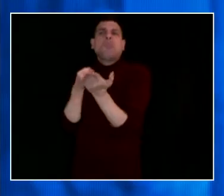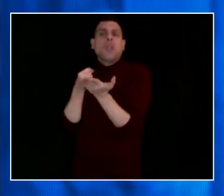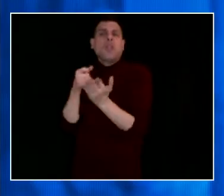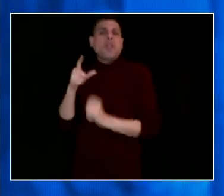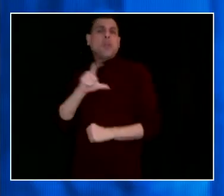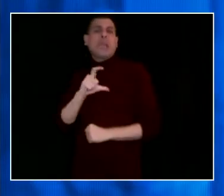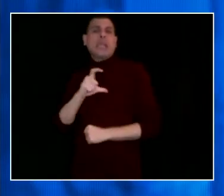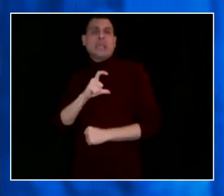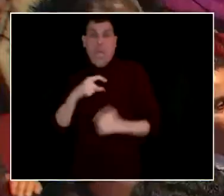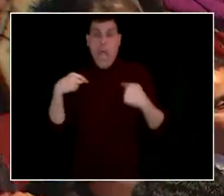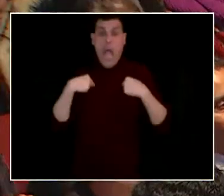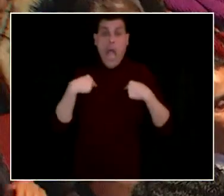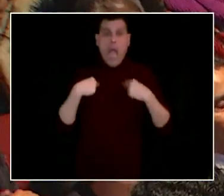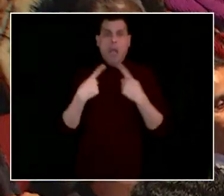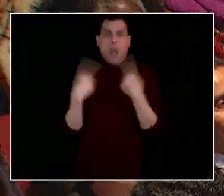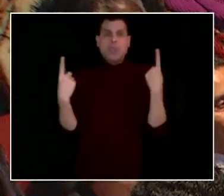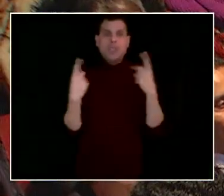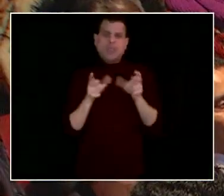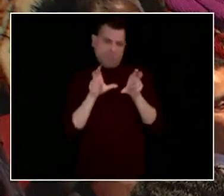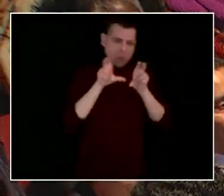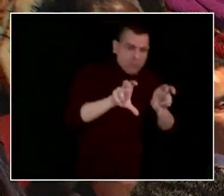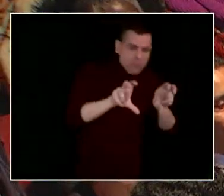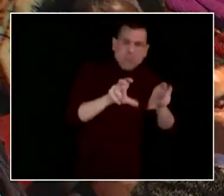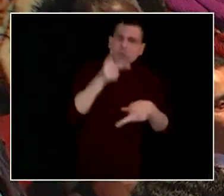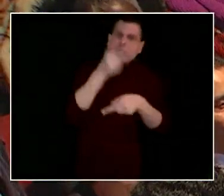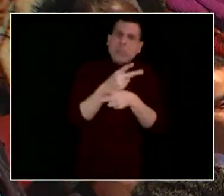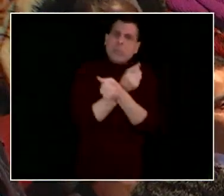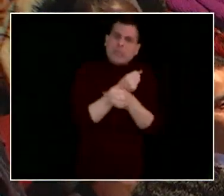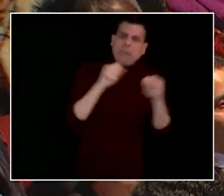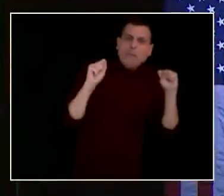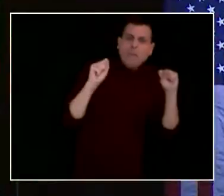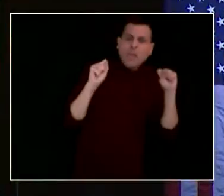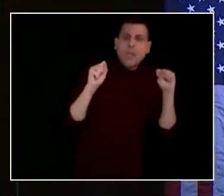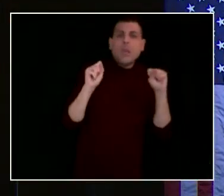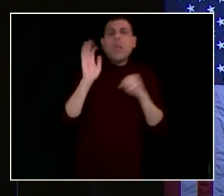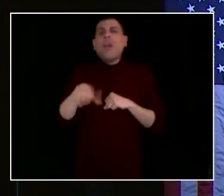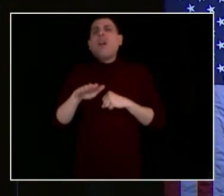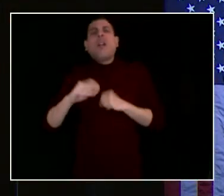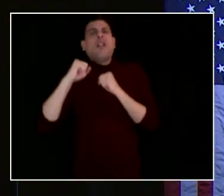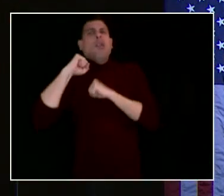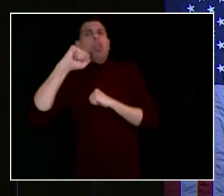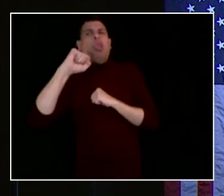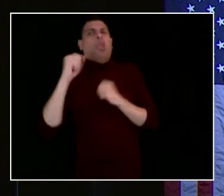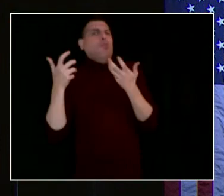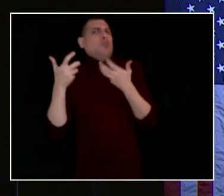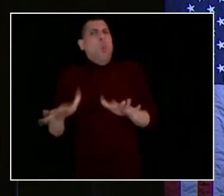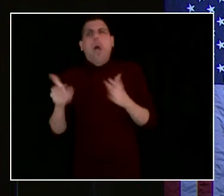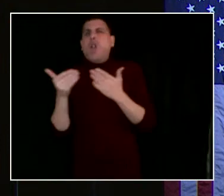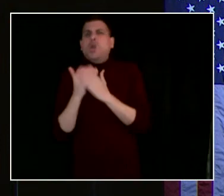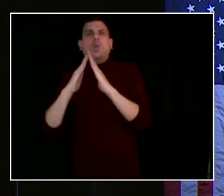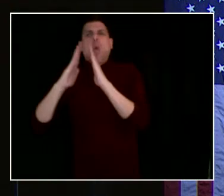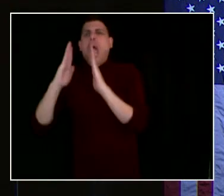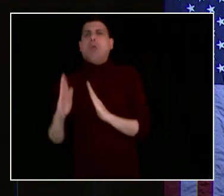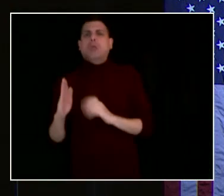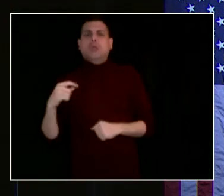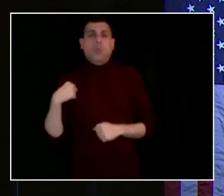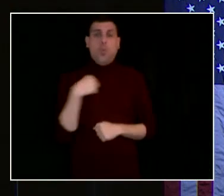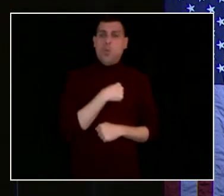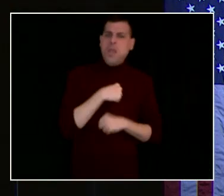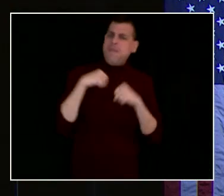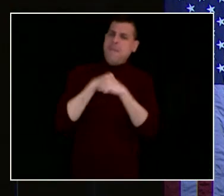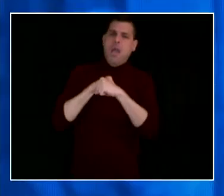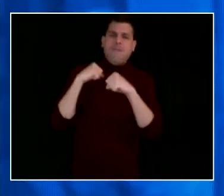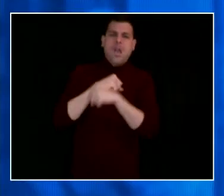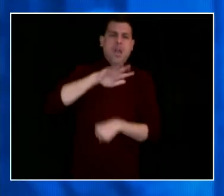safe. When too many places pushed back on new housing, we stood up for working class New Yorkers, never letting the voices